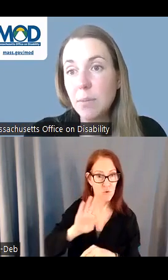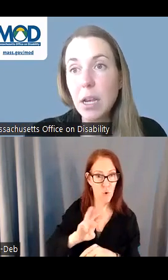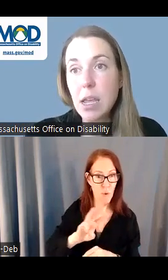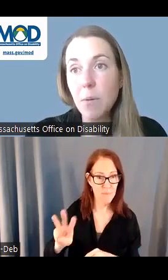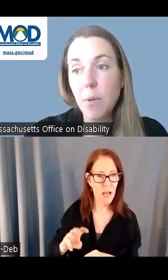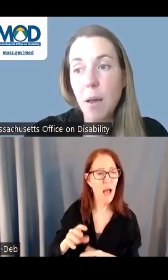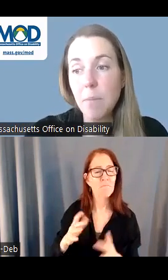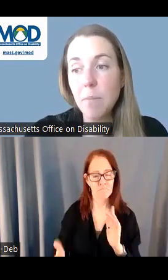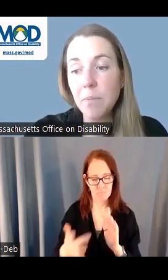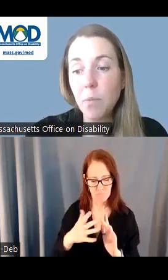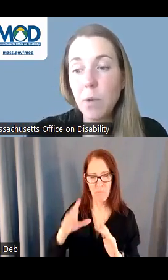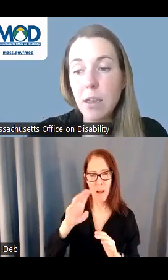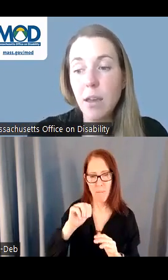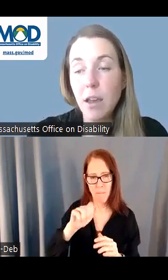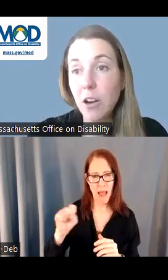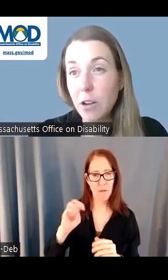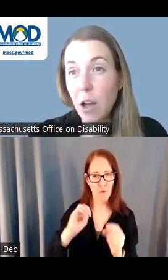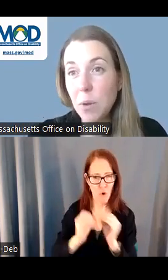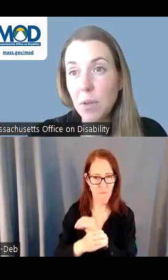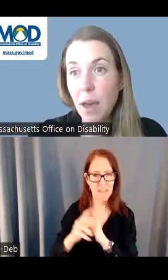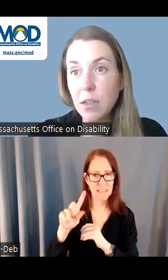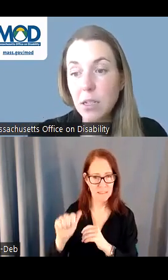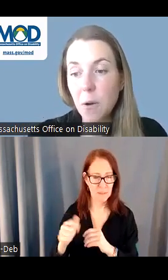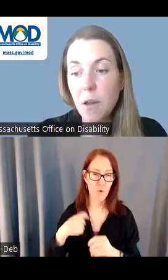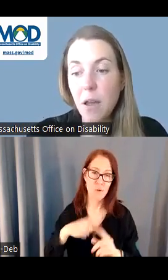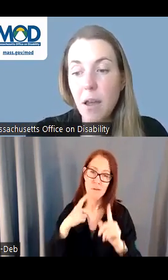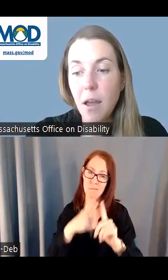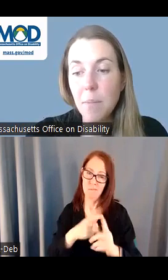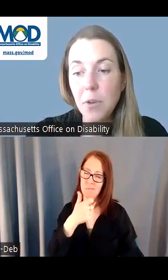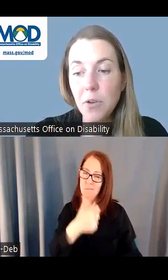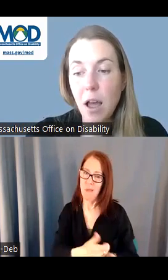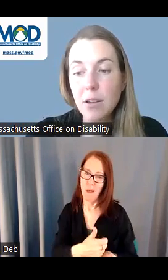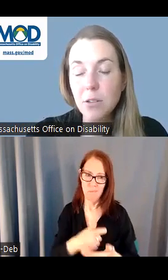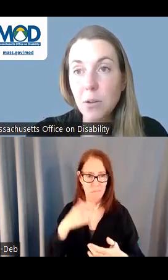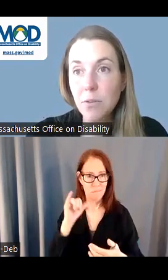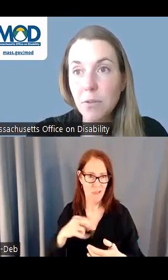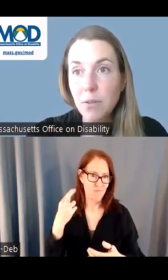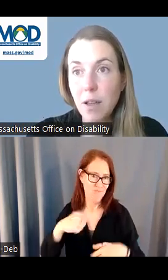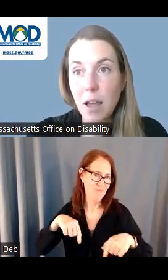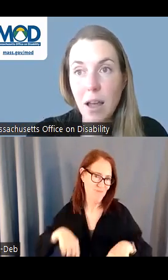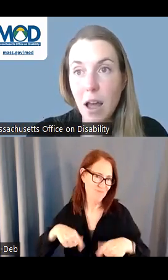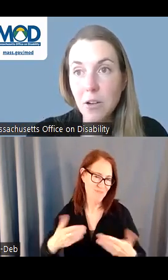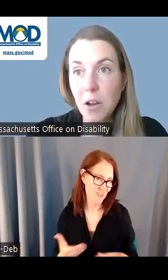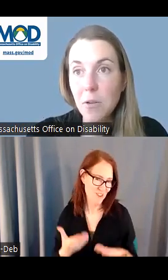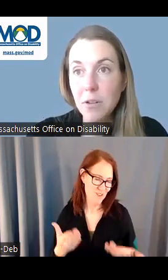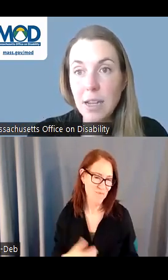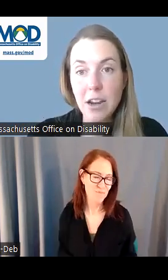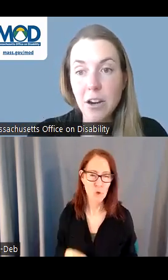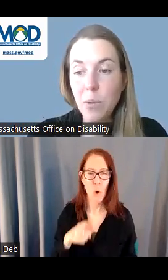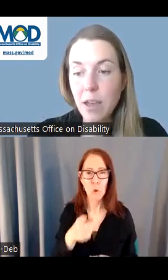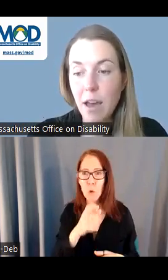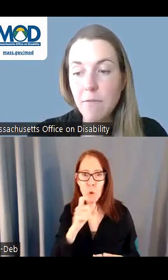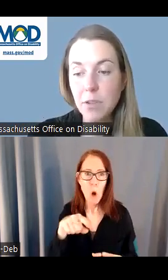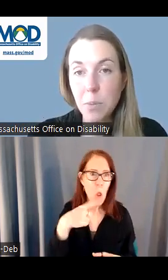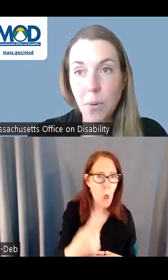on Disability. We are here to help you with that. So you're not sort of on your own